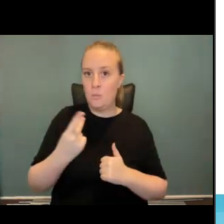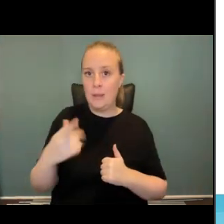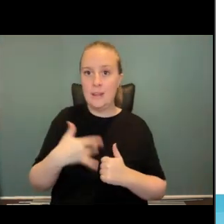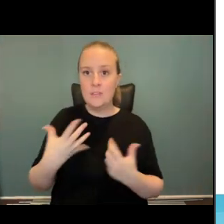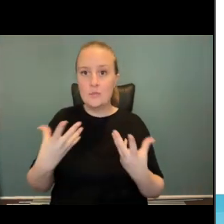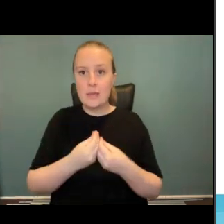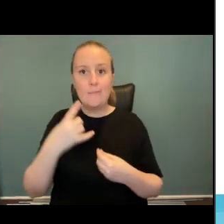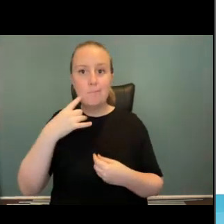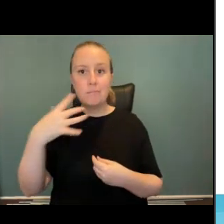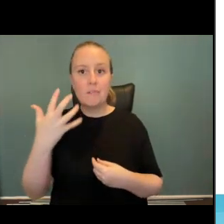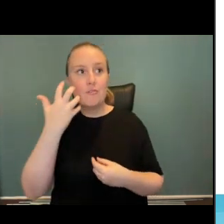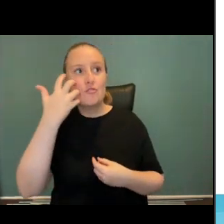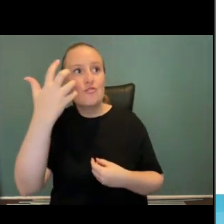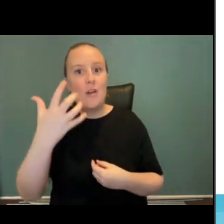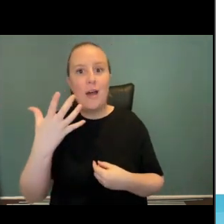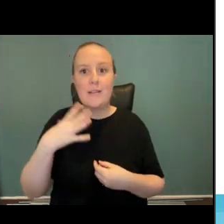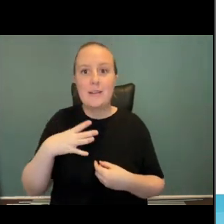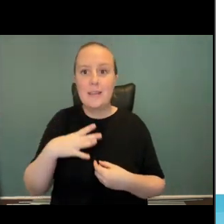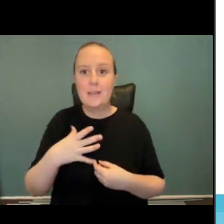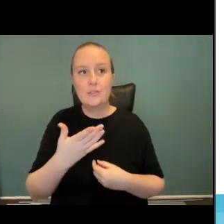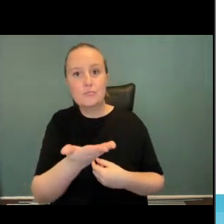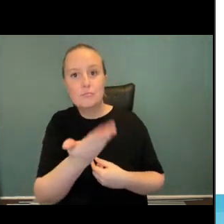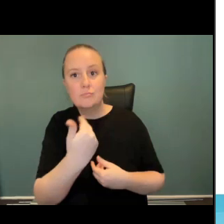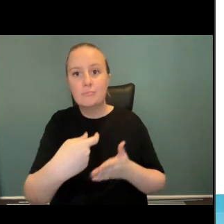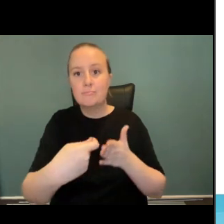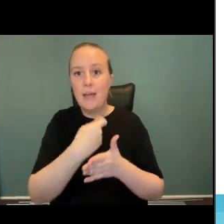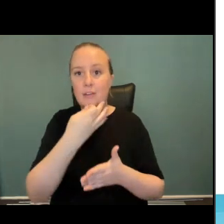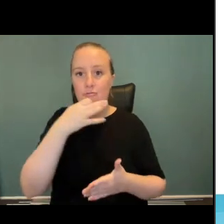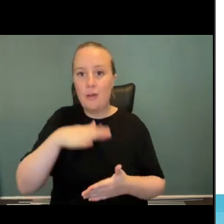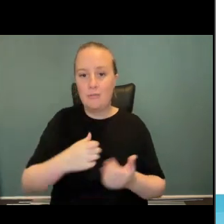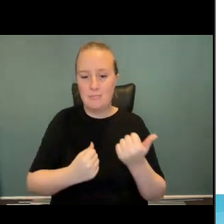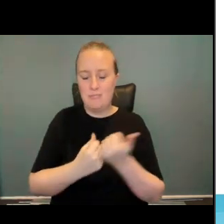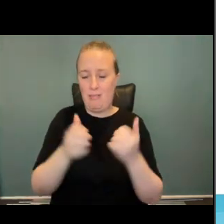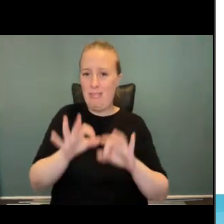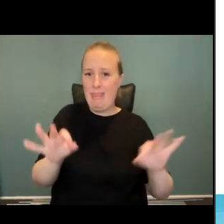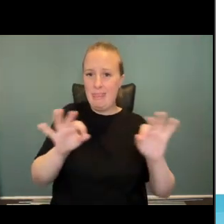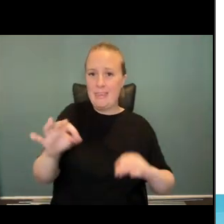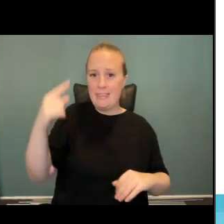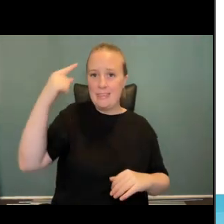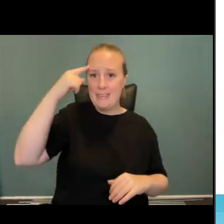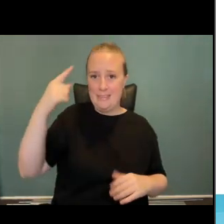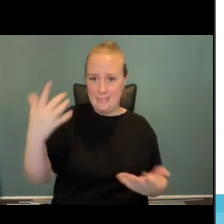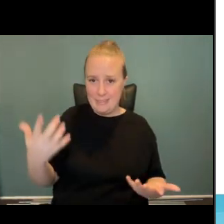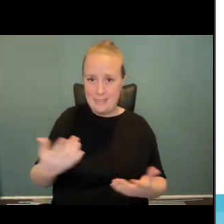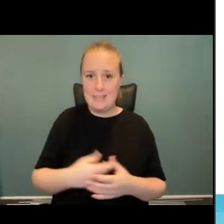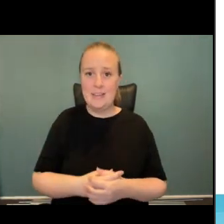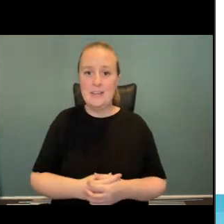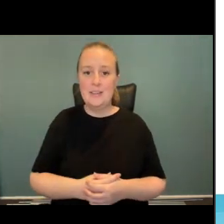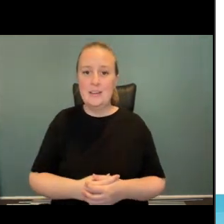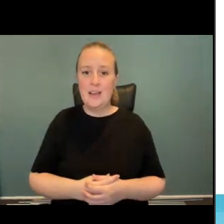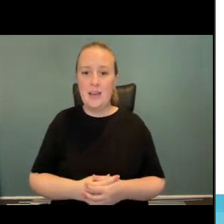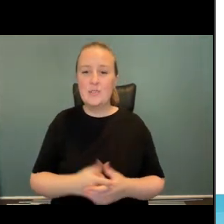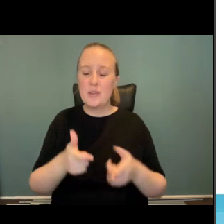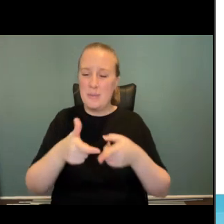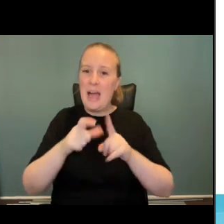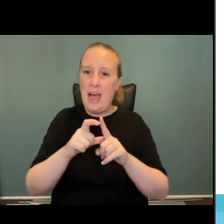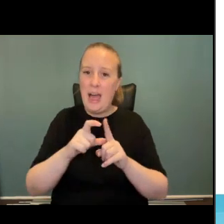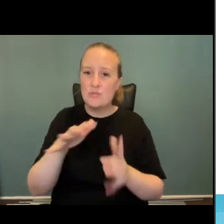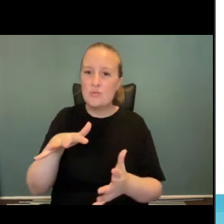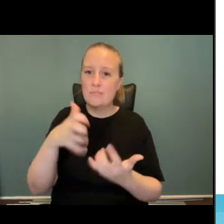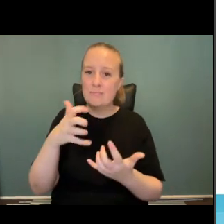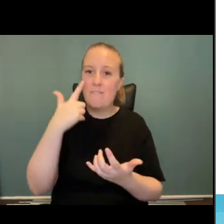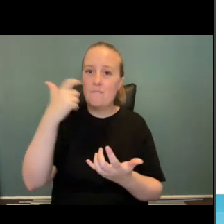to provide evidence on. It's not something that we entirely rely on, but we just